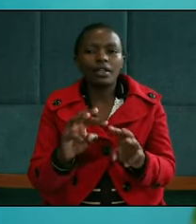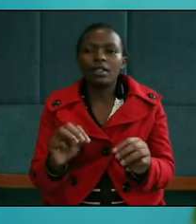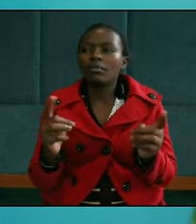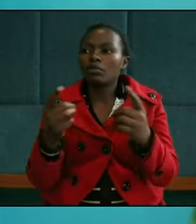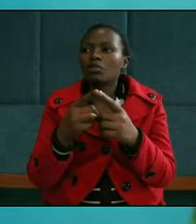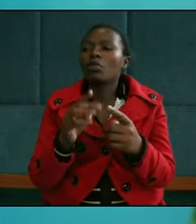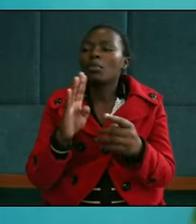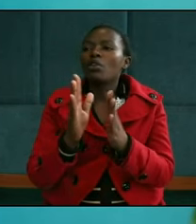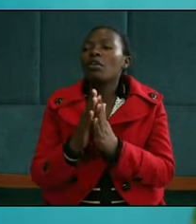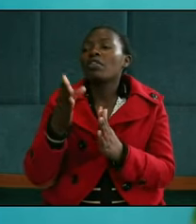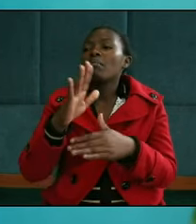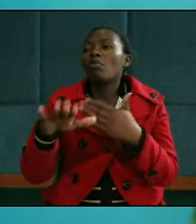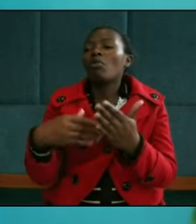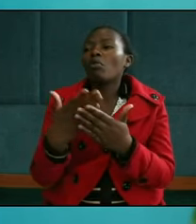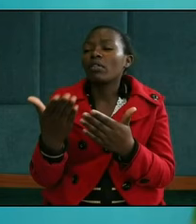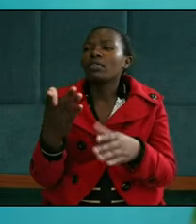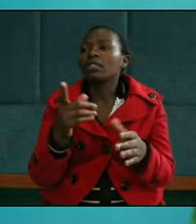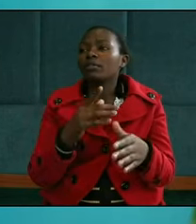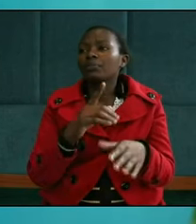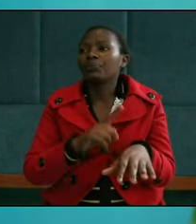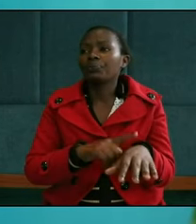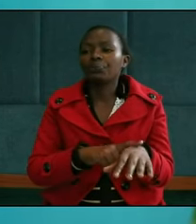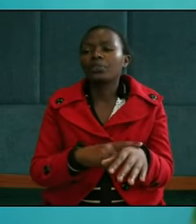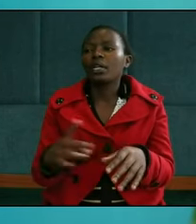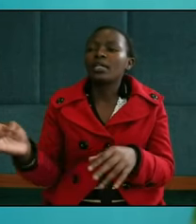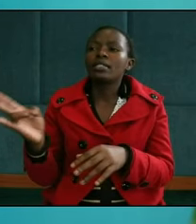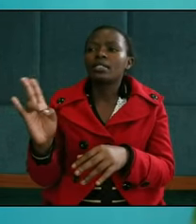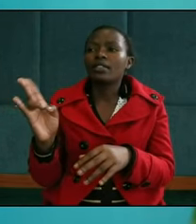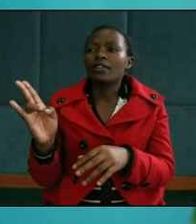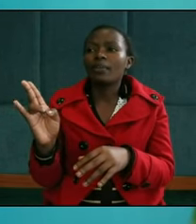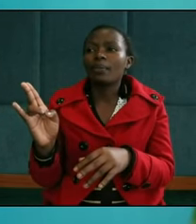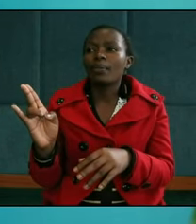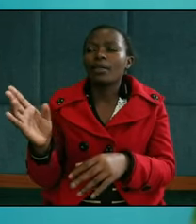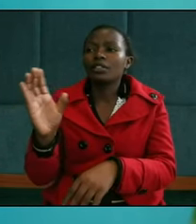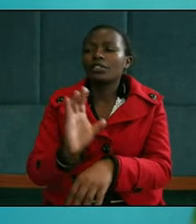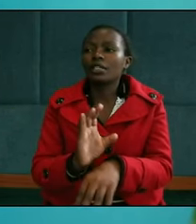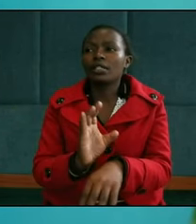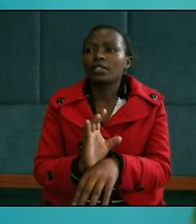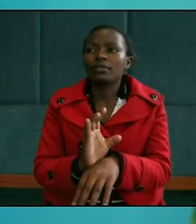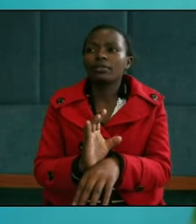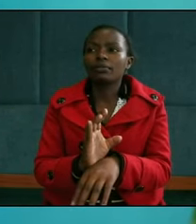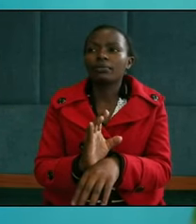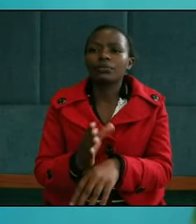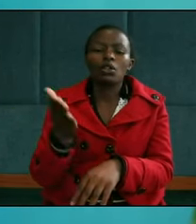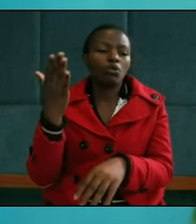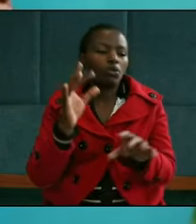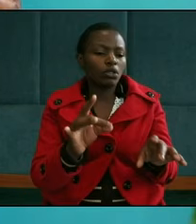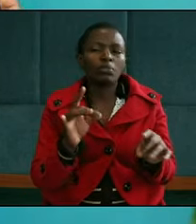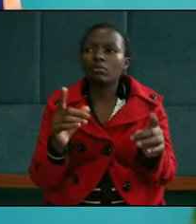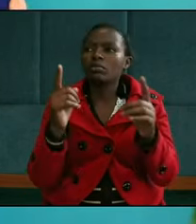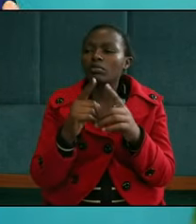return. The Seventh-day Adventist Church was brought into existence